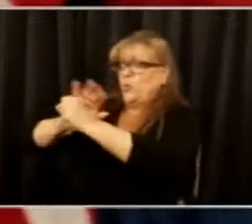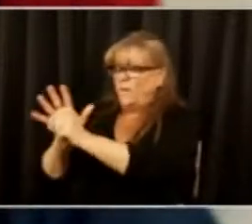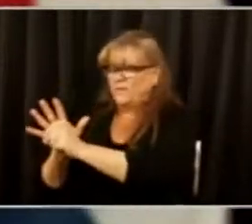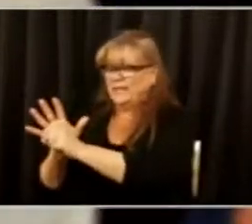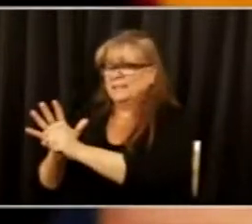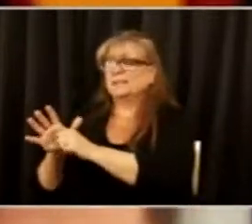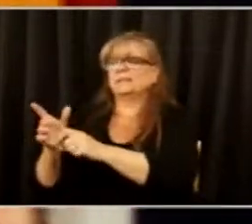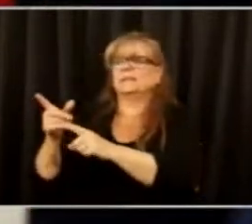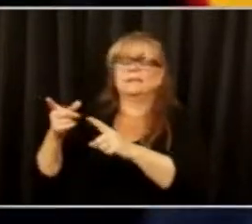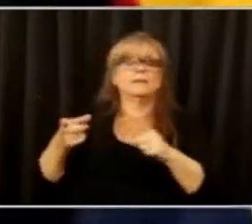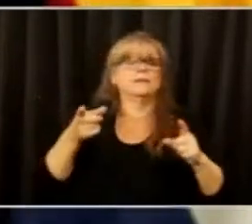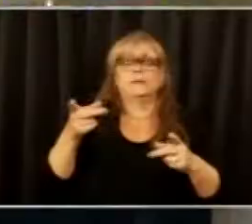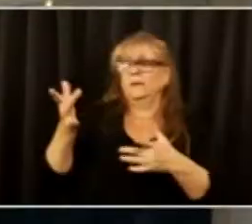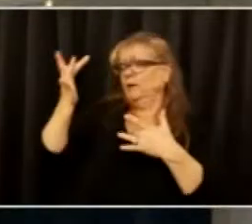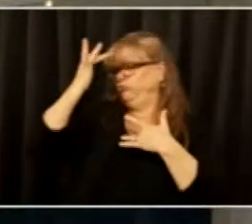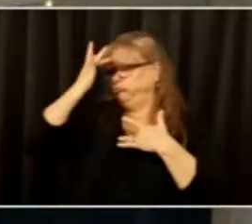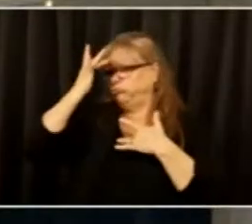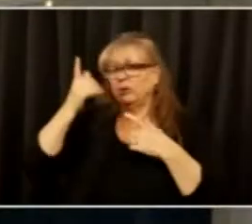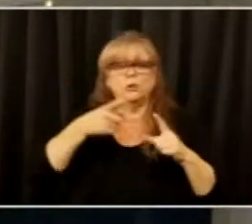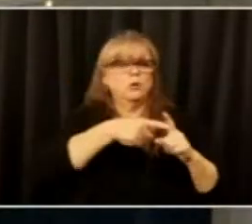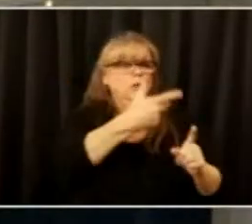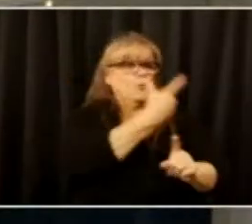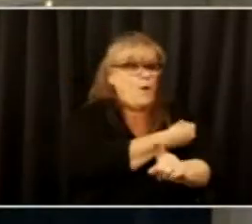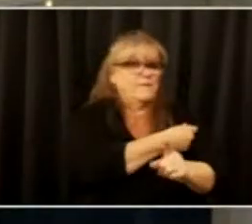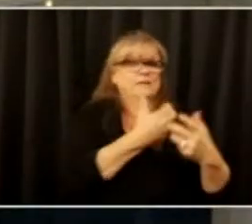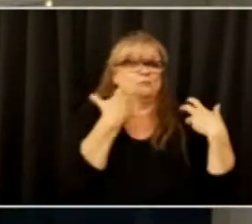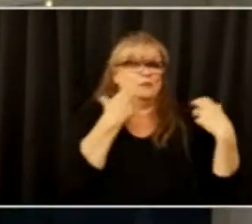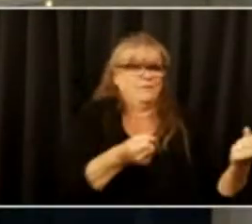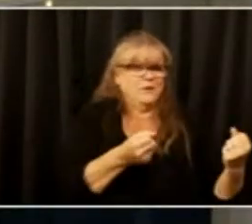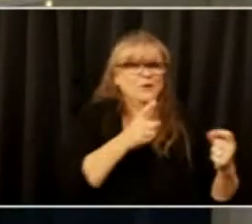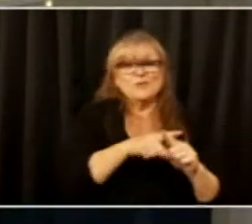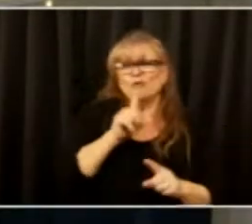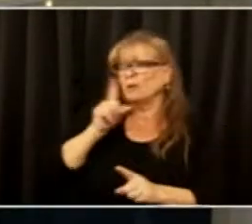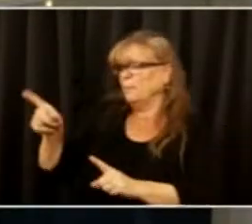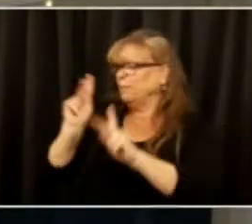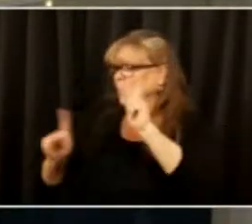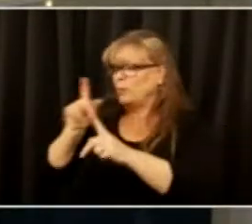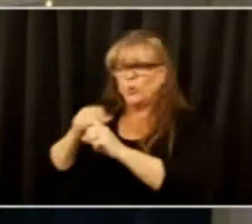You know, and Dr. France, if someone has chronic health conditions, should they get the vaccine?